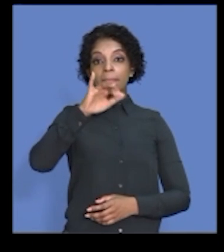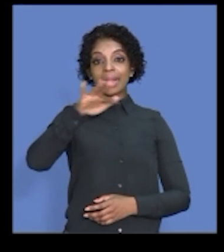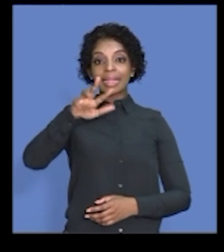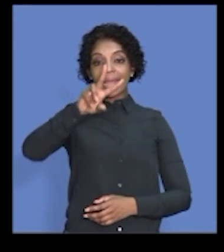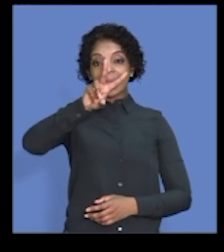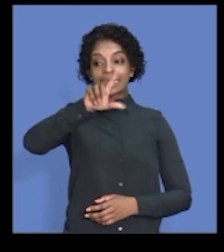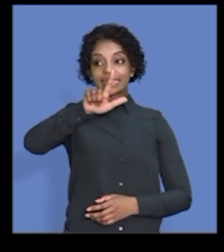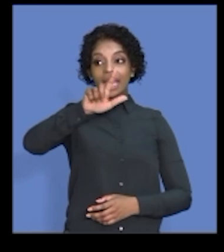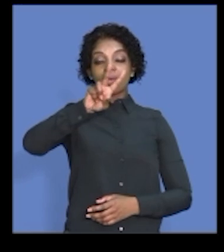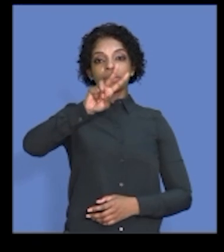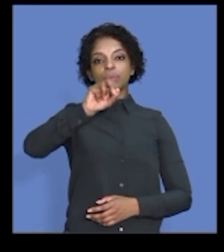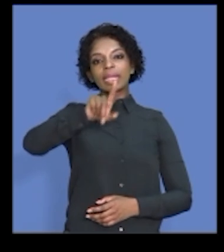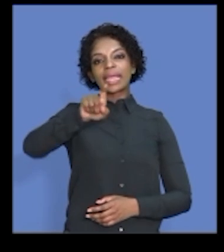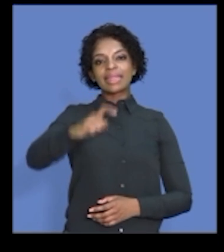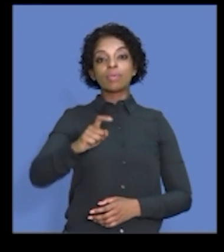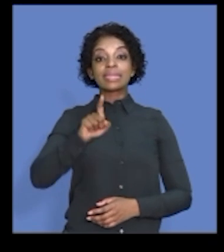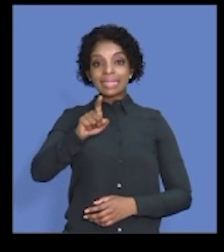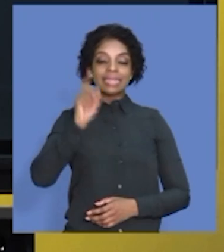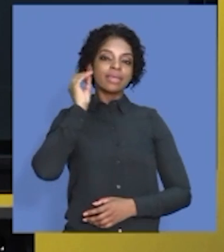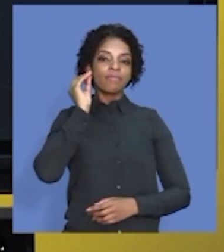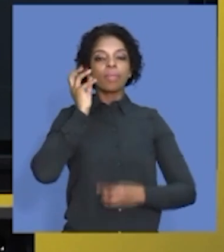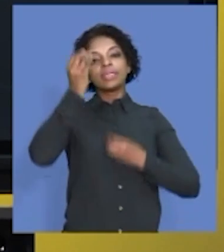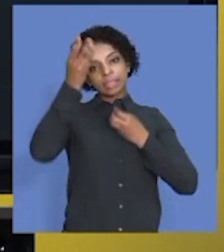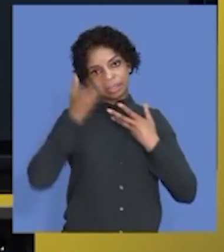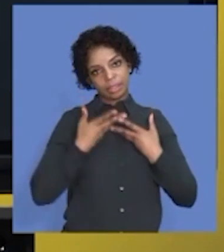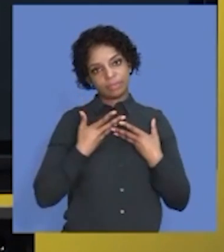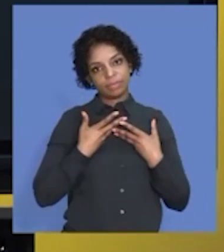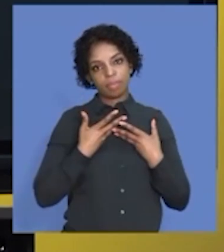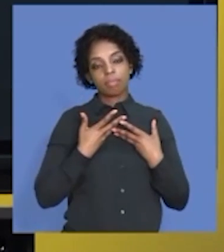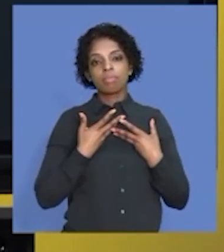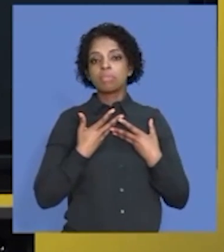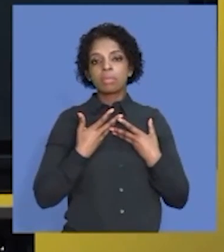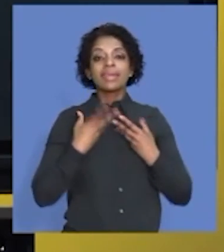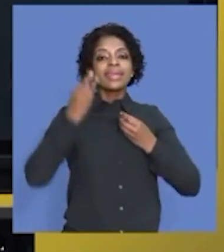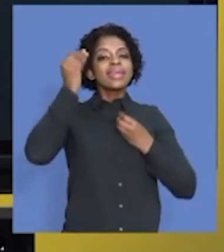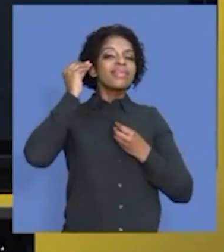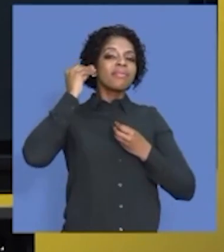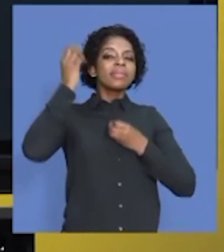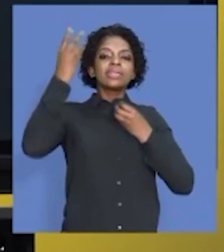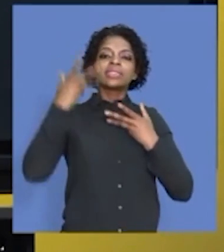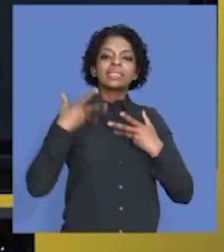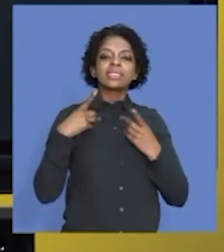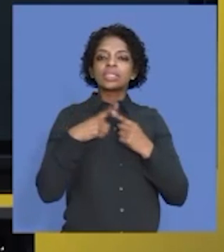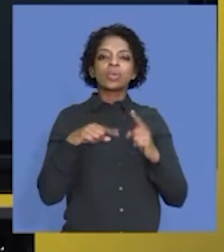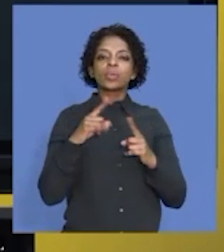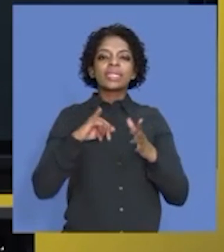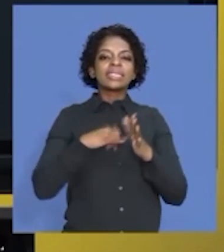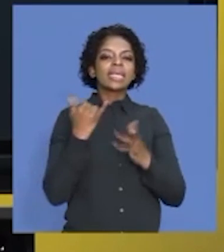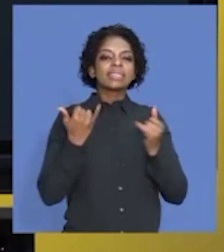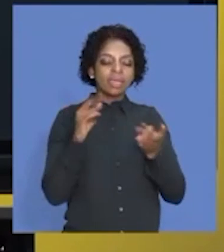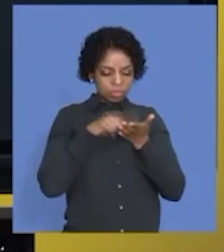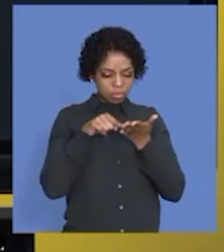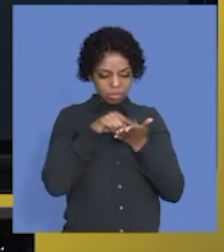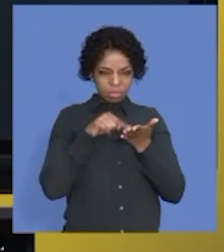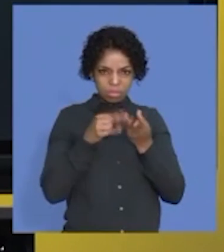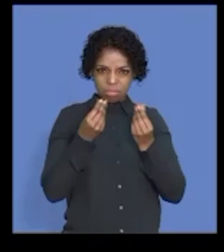5,720,000 based on the previous information that was given to us. All that we do now is we determine the missing figure.